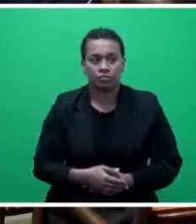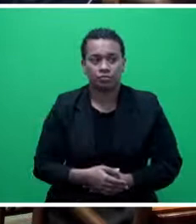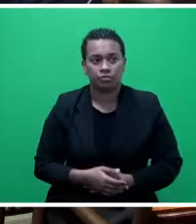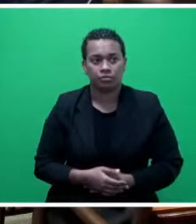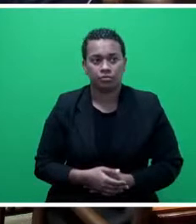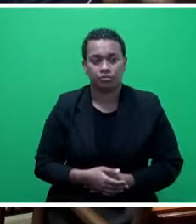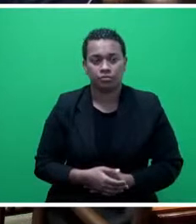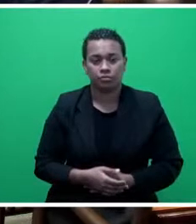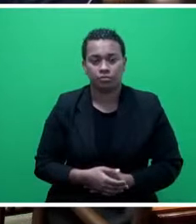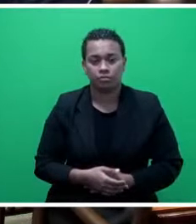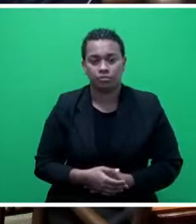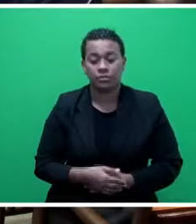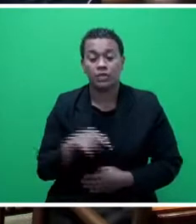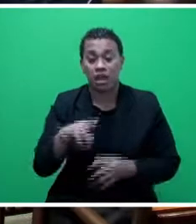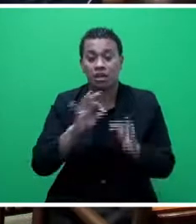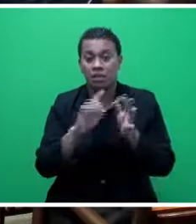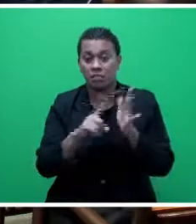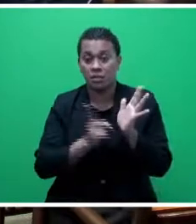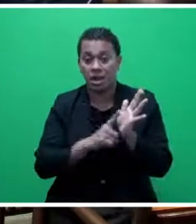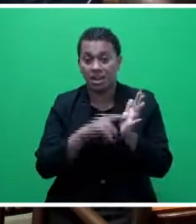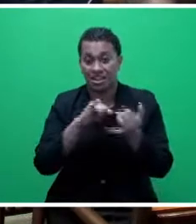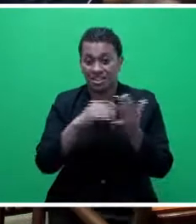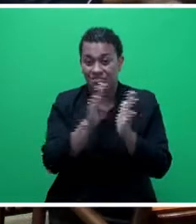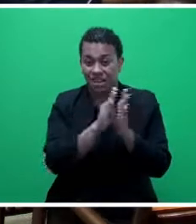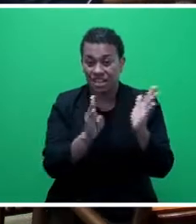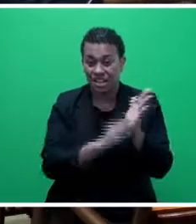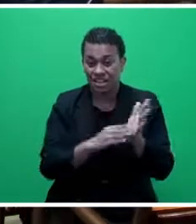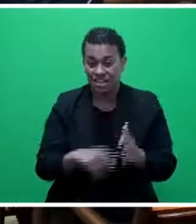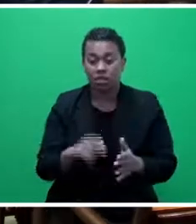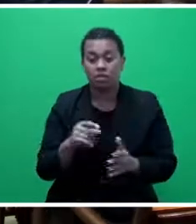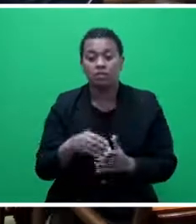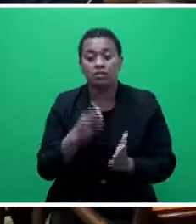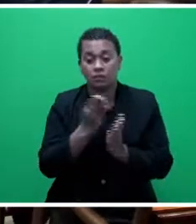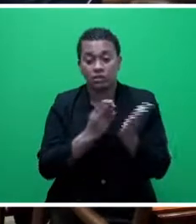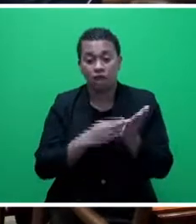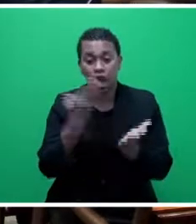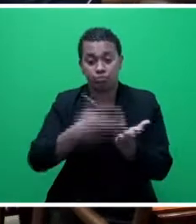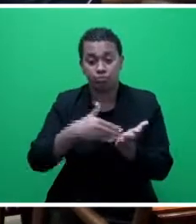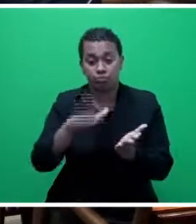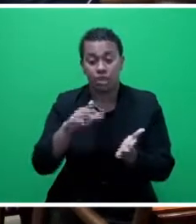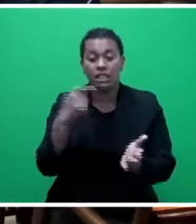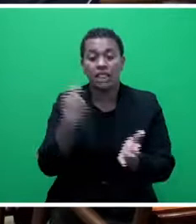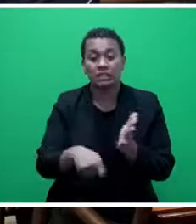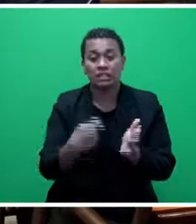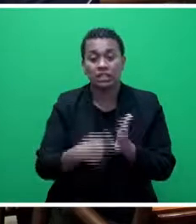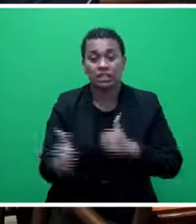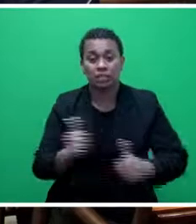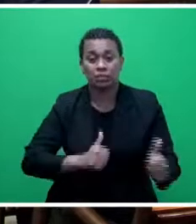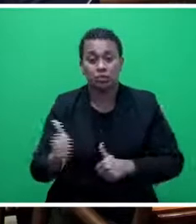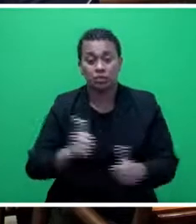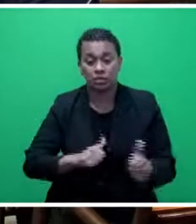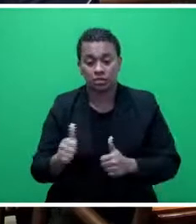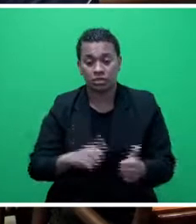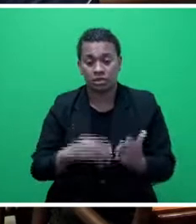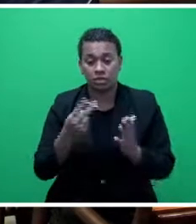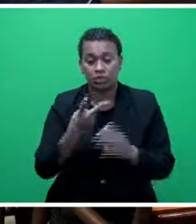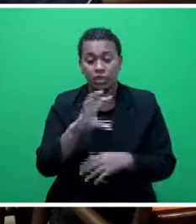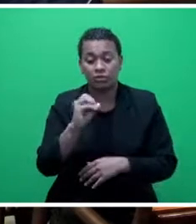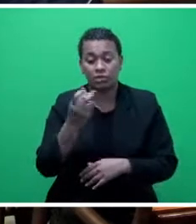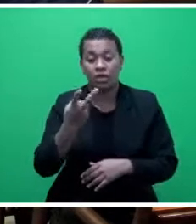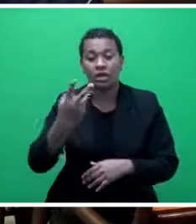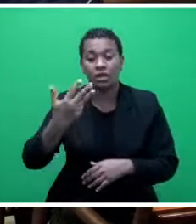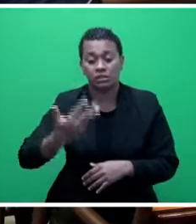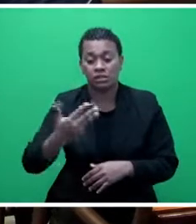Following bills. 1. A bill for an act to amend the Tax Administration Act 2009, Bill number 14